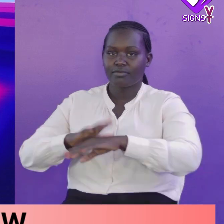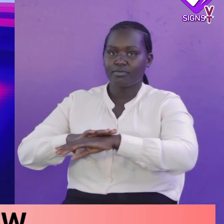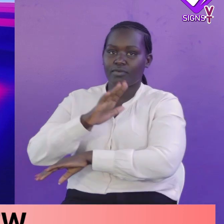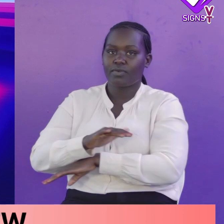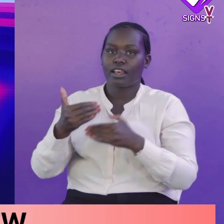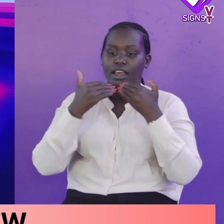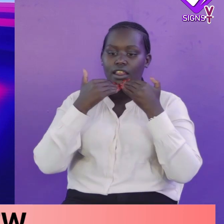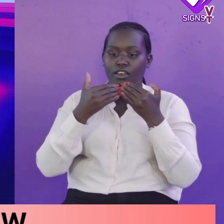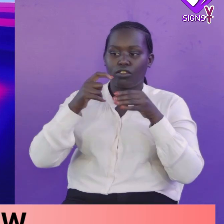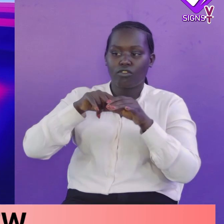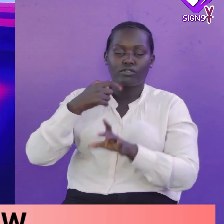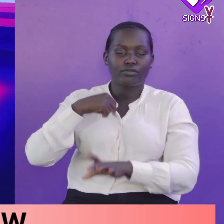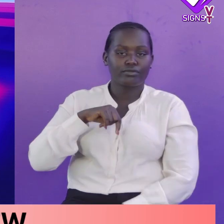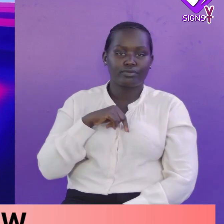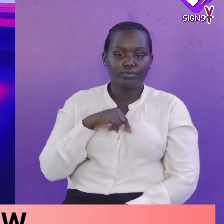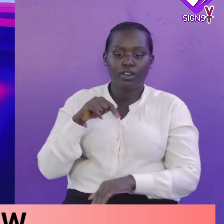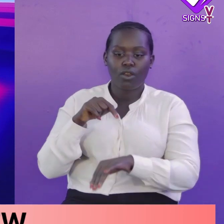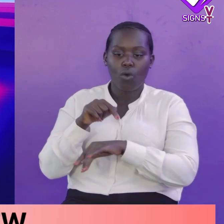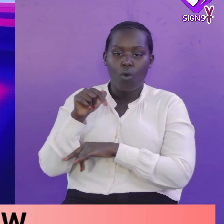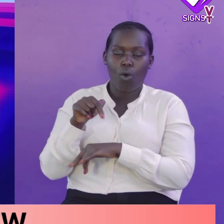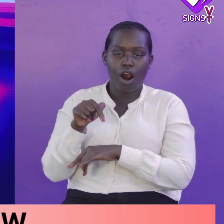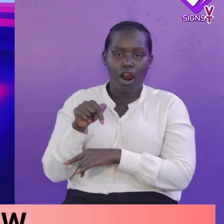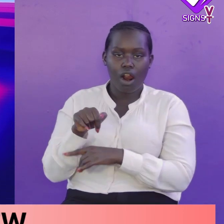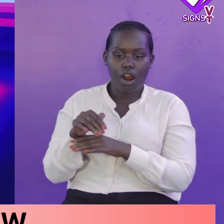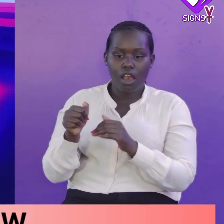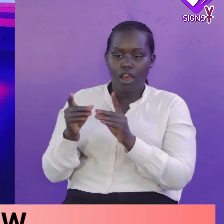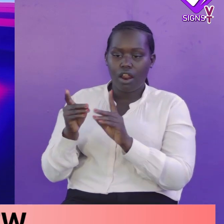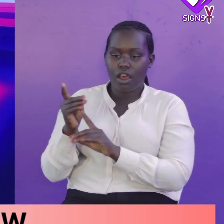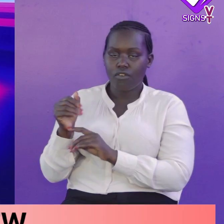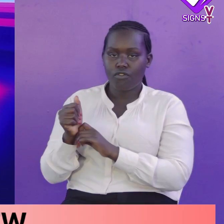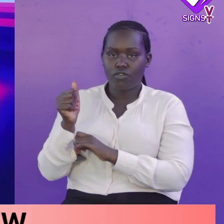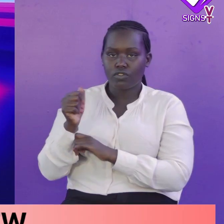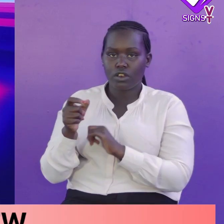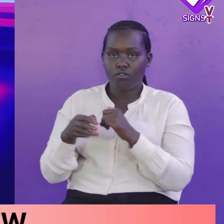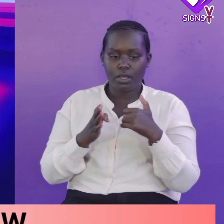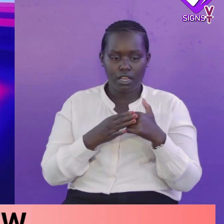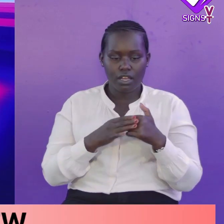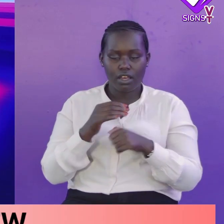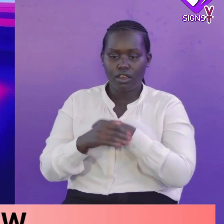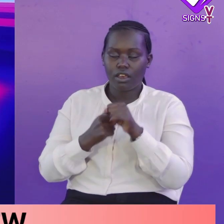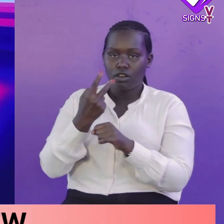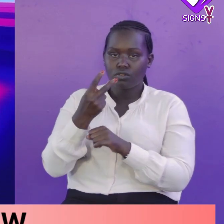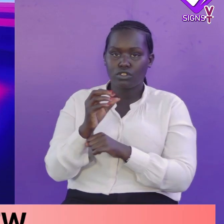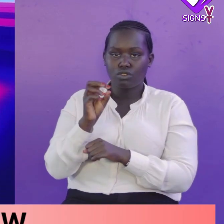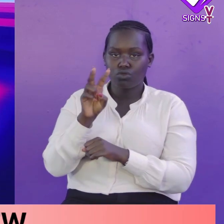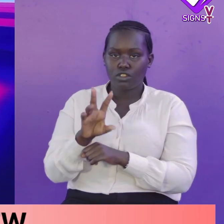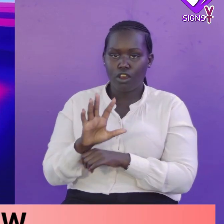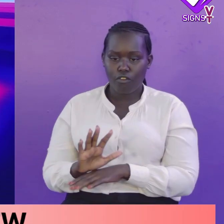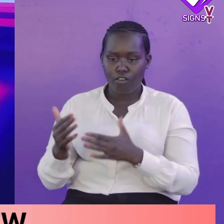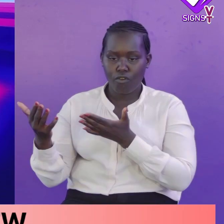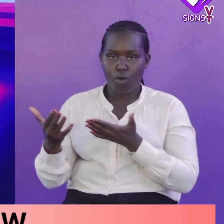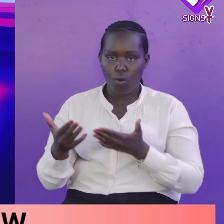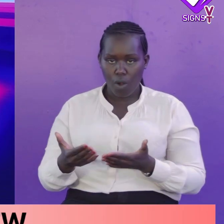Thank you so much for joining us on this 15th day of September 2025. A very warm welcome